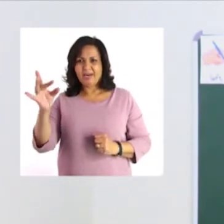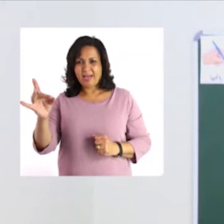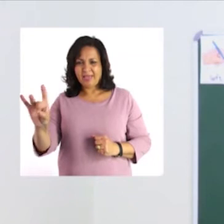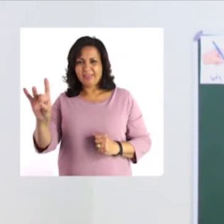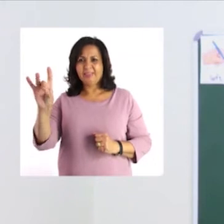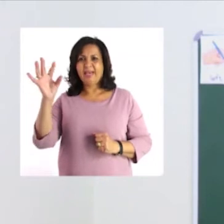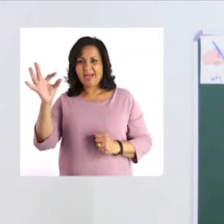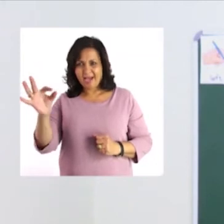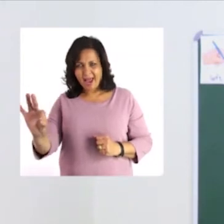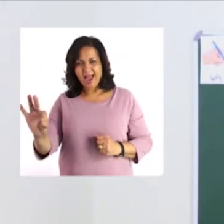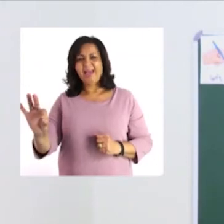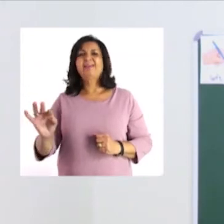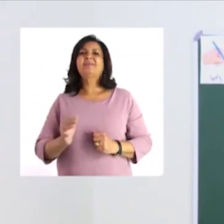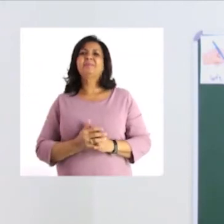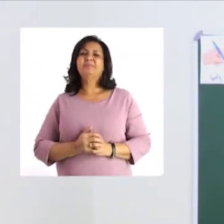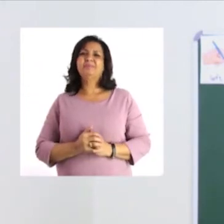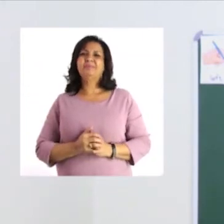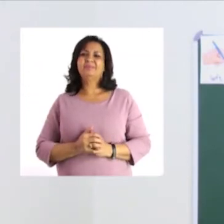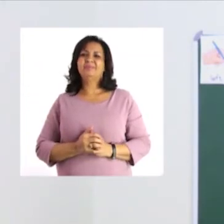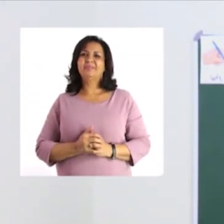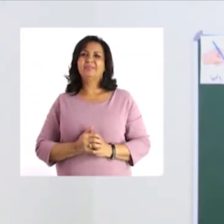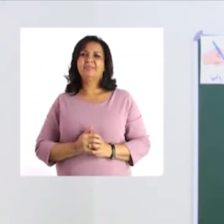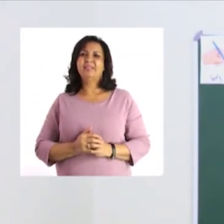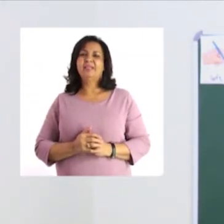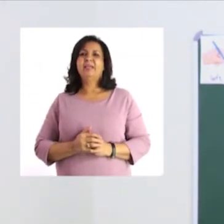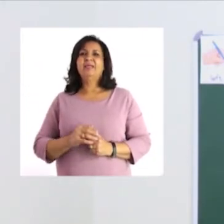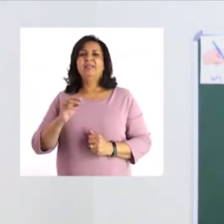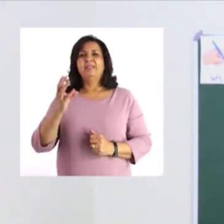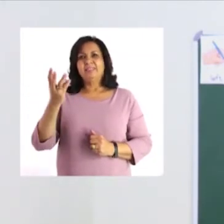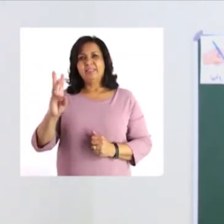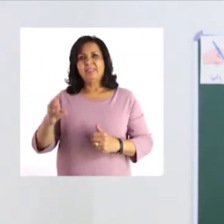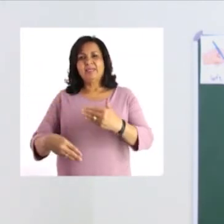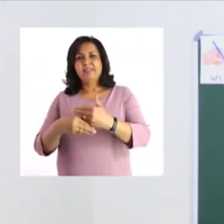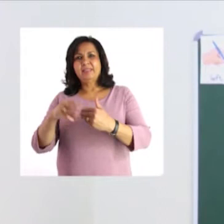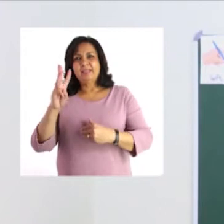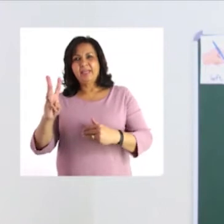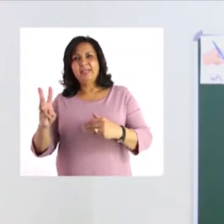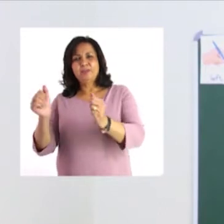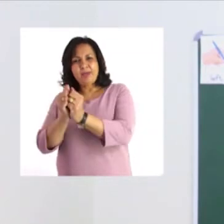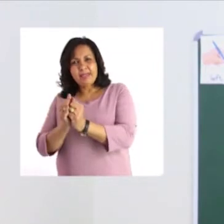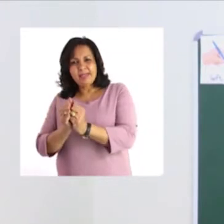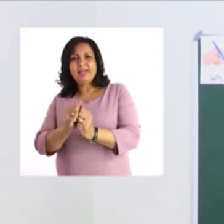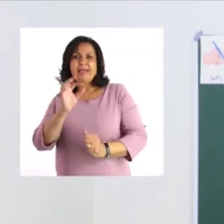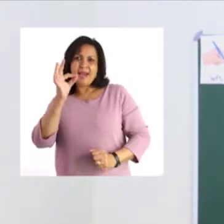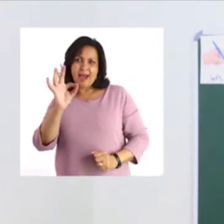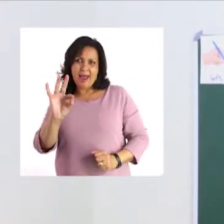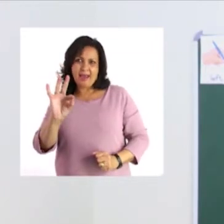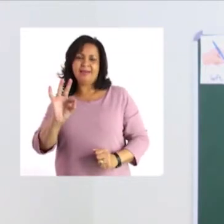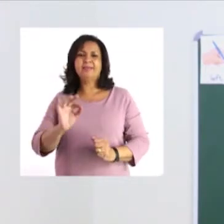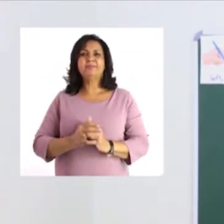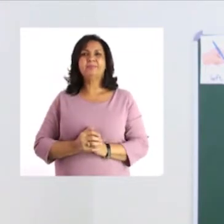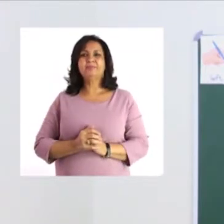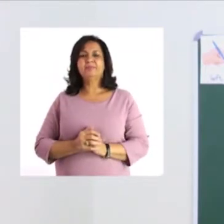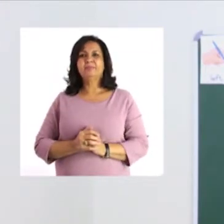7, 8, 9. 6 plus 3 is equal to 9. Let's do one